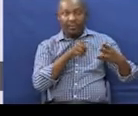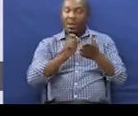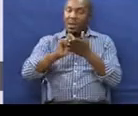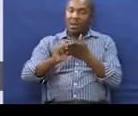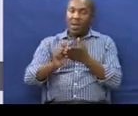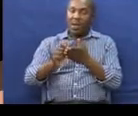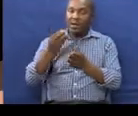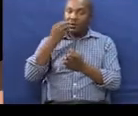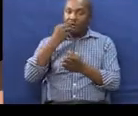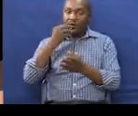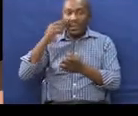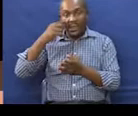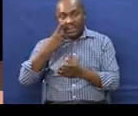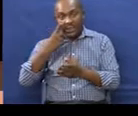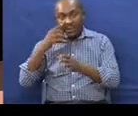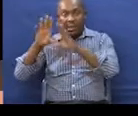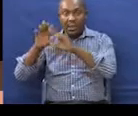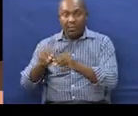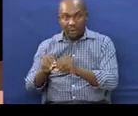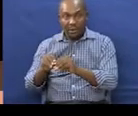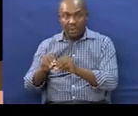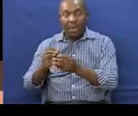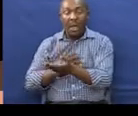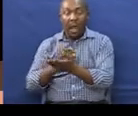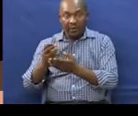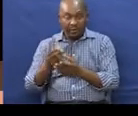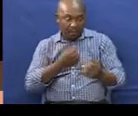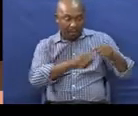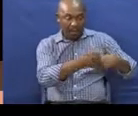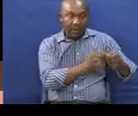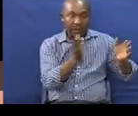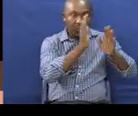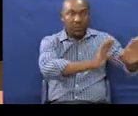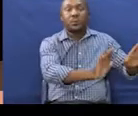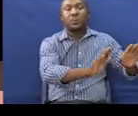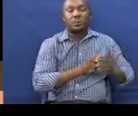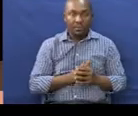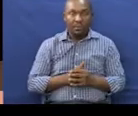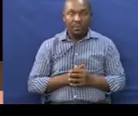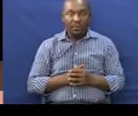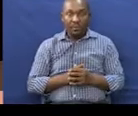Write the food test report after the practical work.